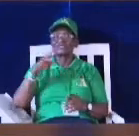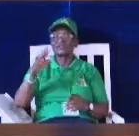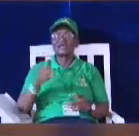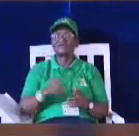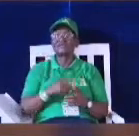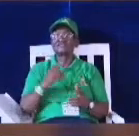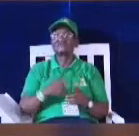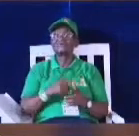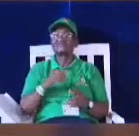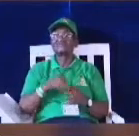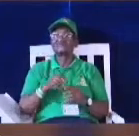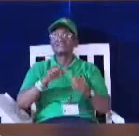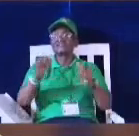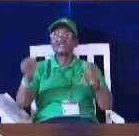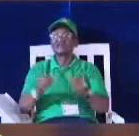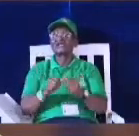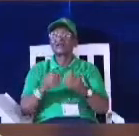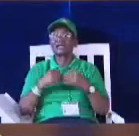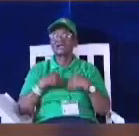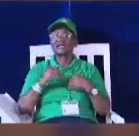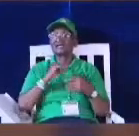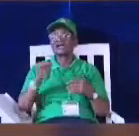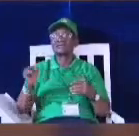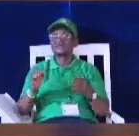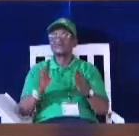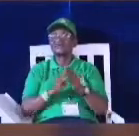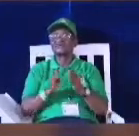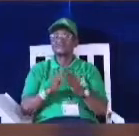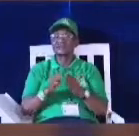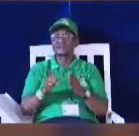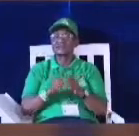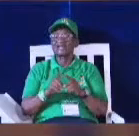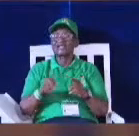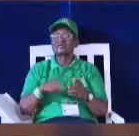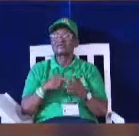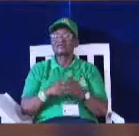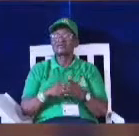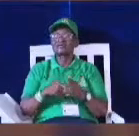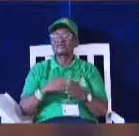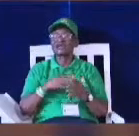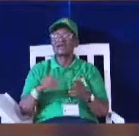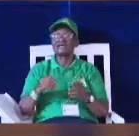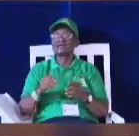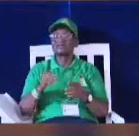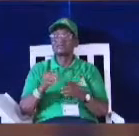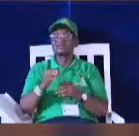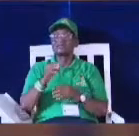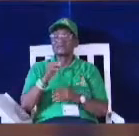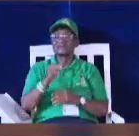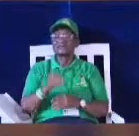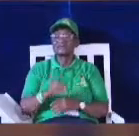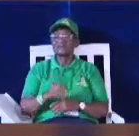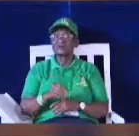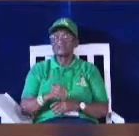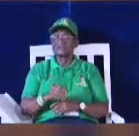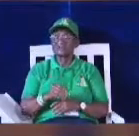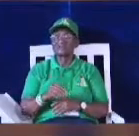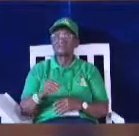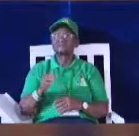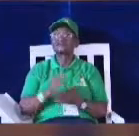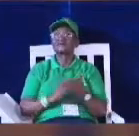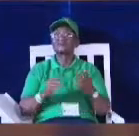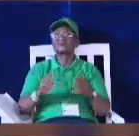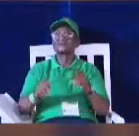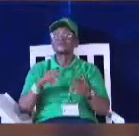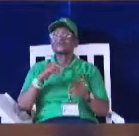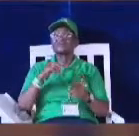having a convention like this. And God spoke to me and said that there were some people who had